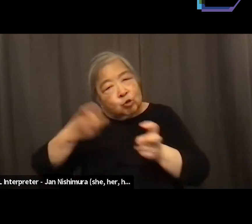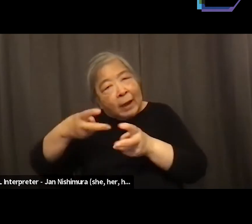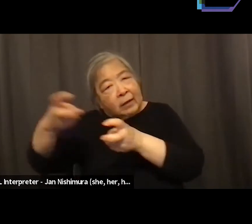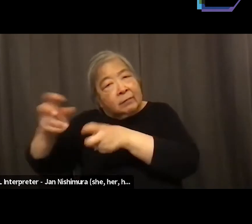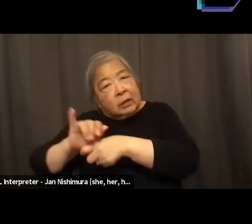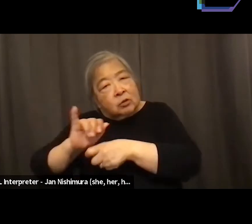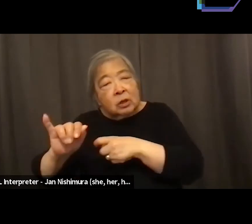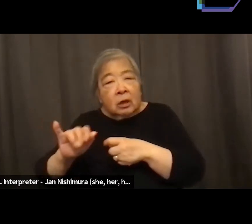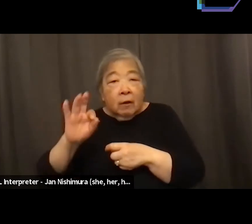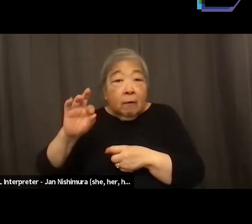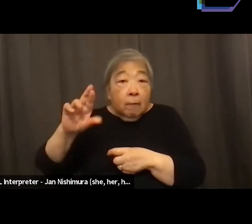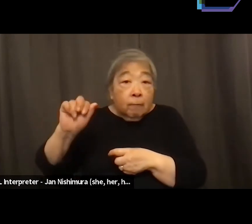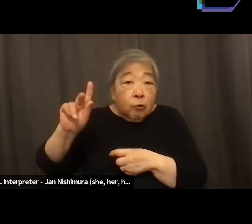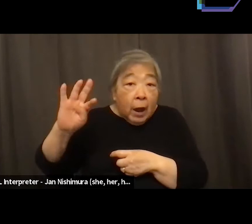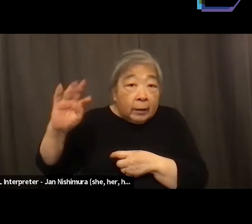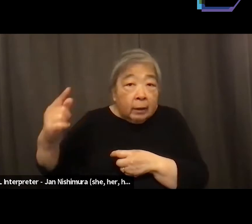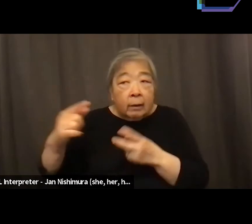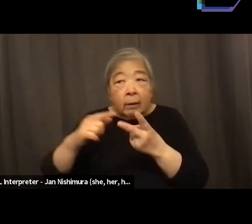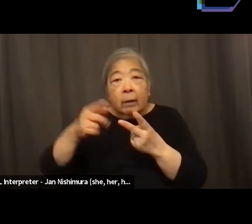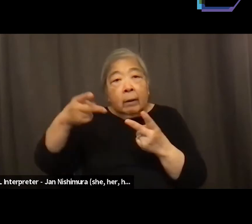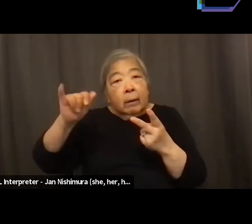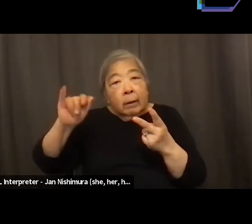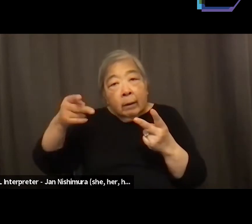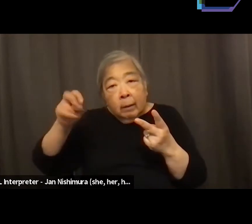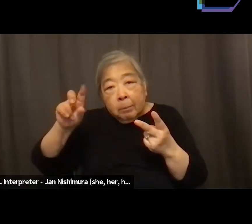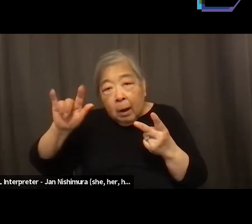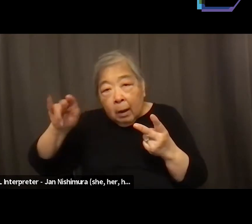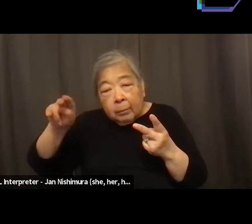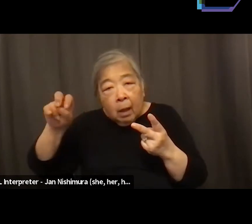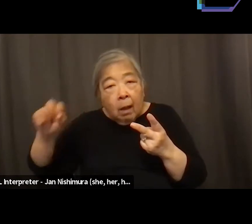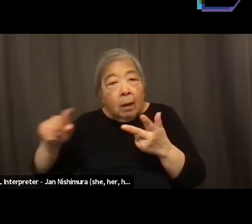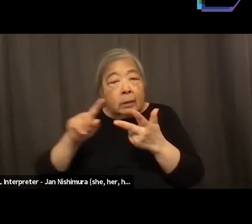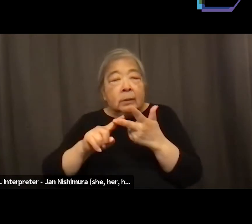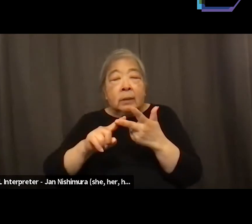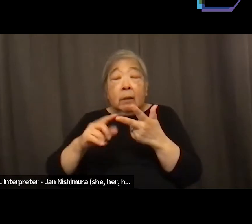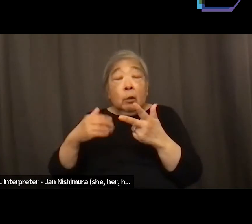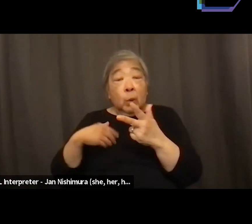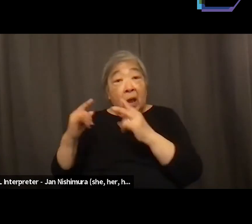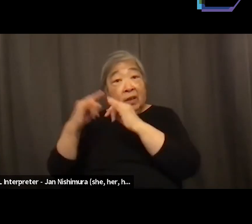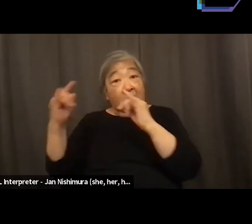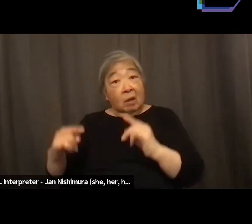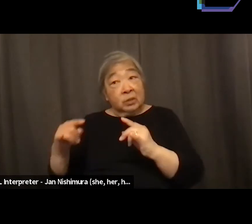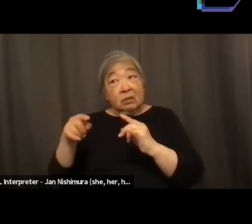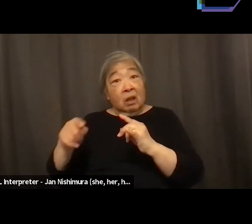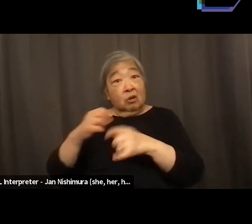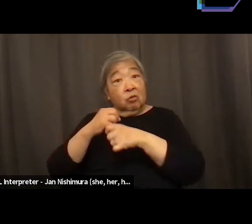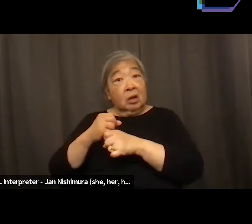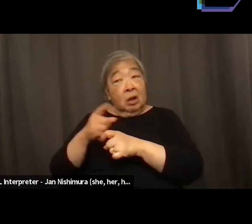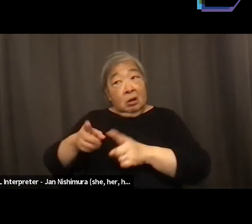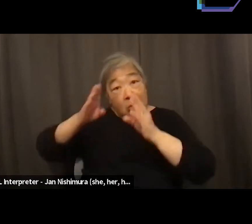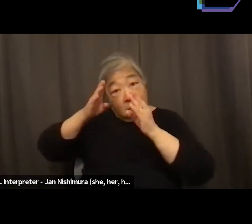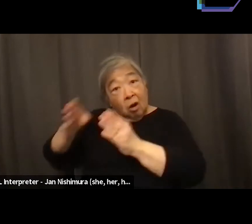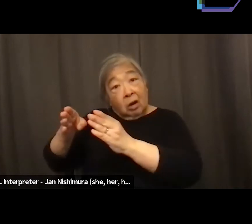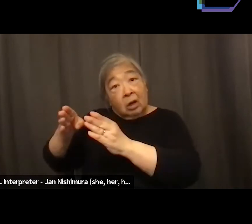whether it's fracking or pipelines. We have man camps that are created that particularly target